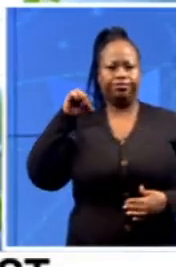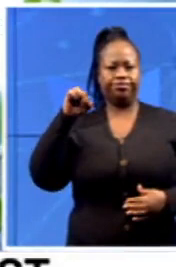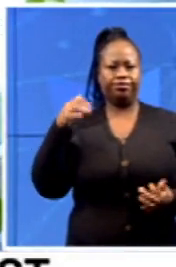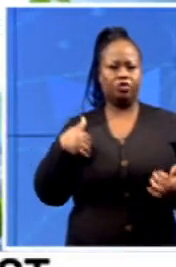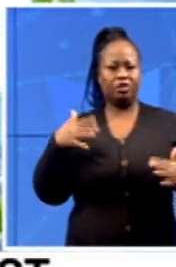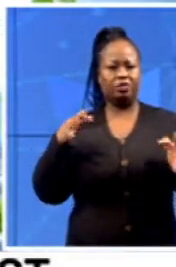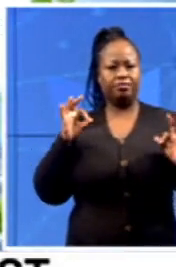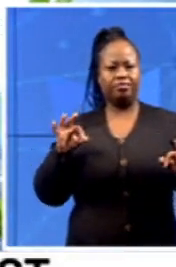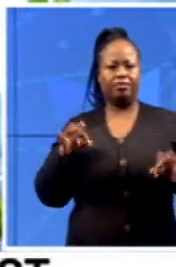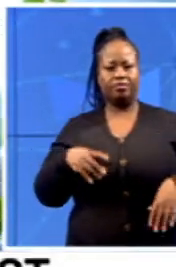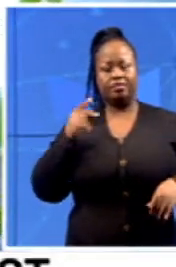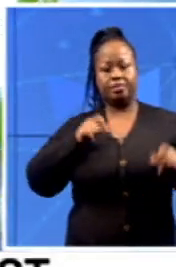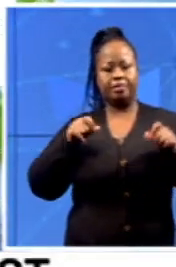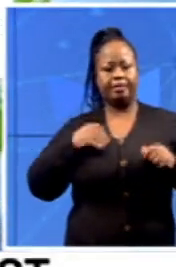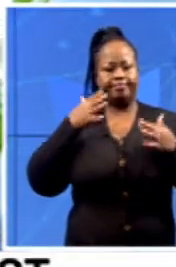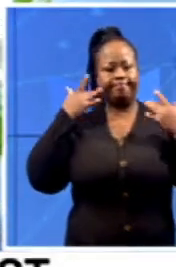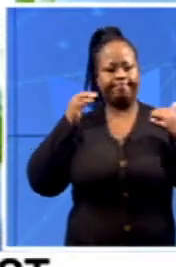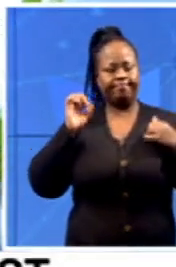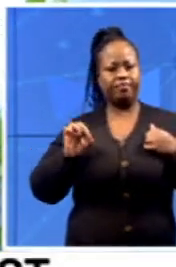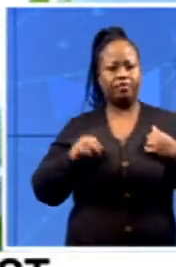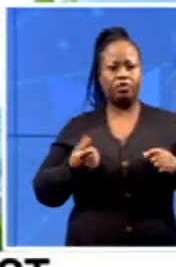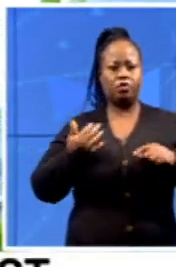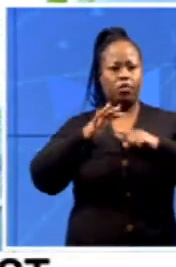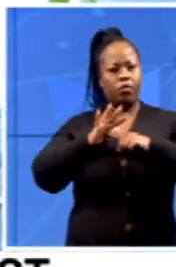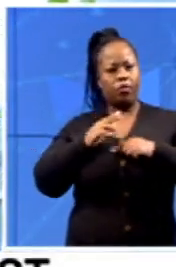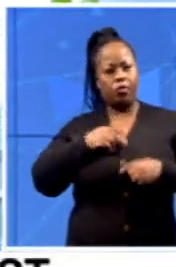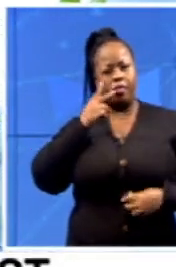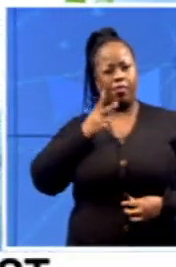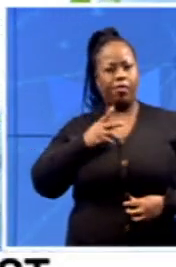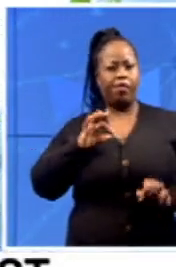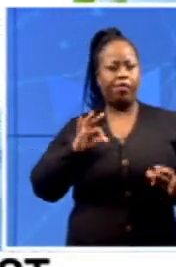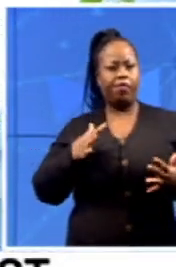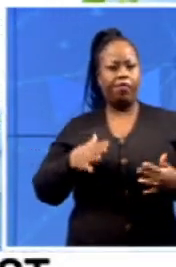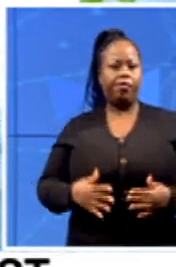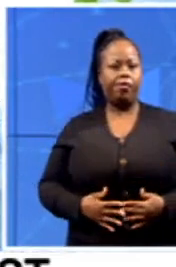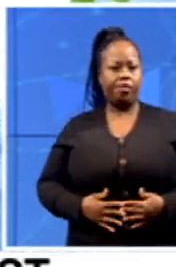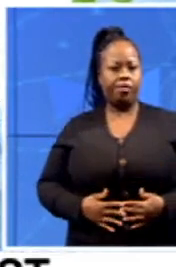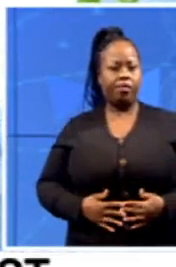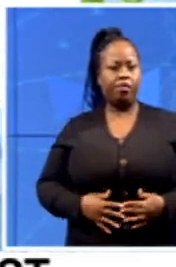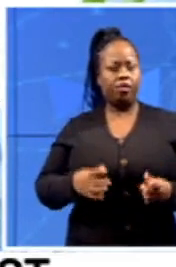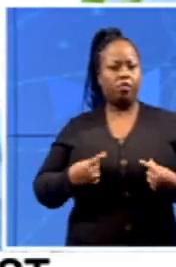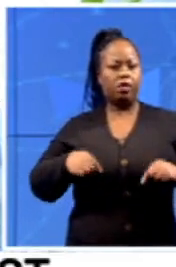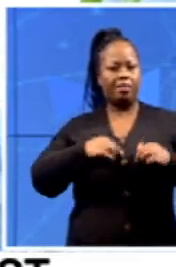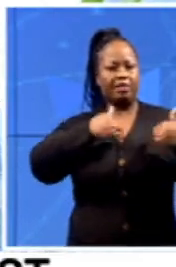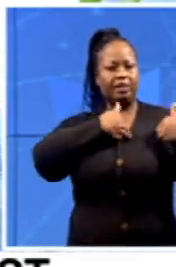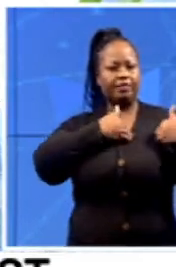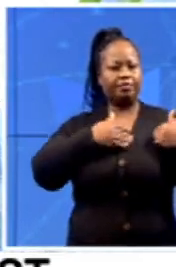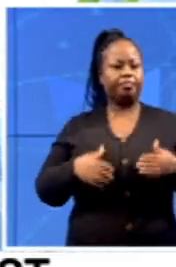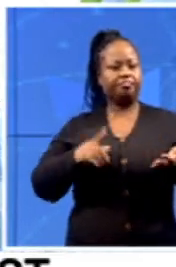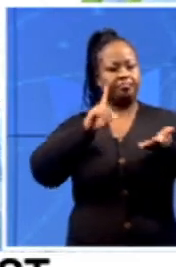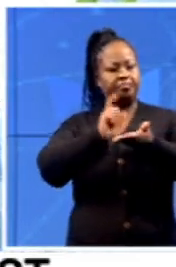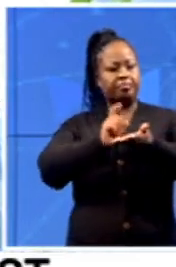a high note, seeing people friendly. There's always the signs of how we can do safe protocols, be safe,